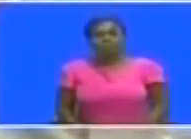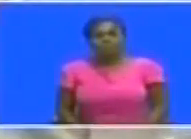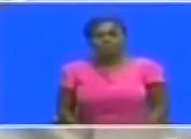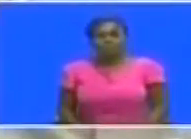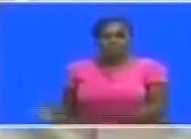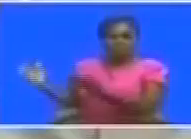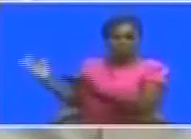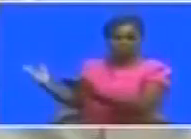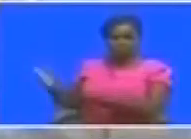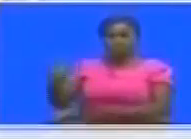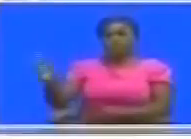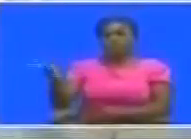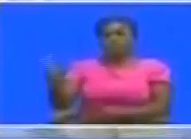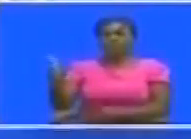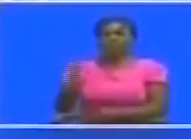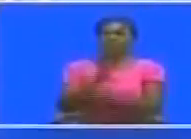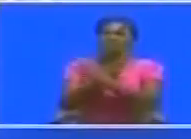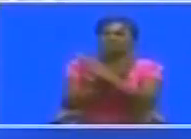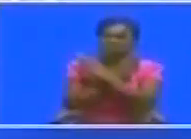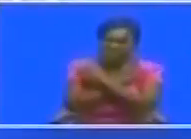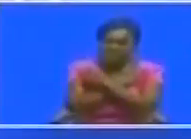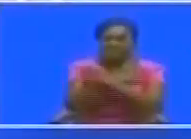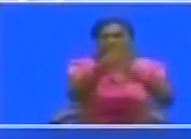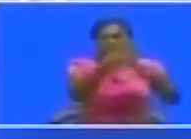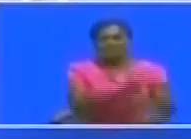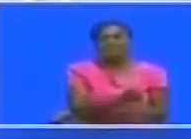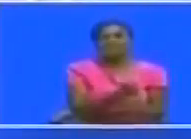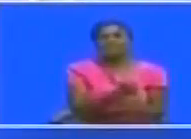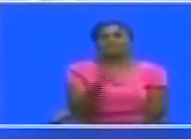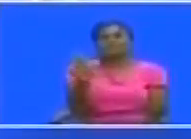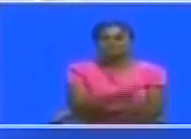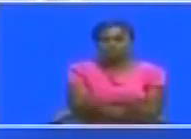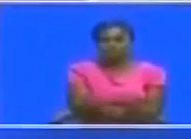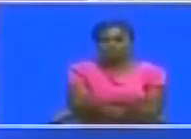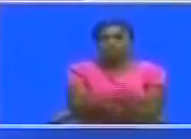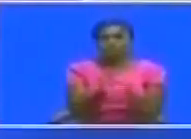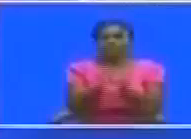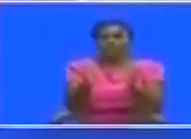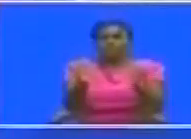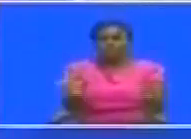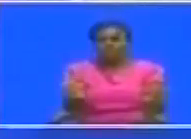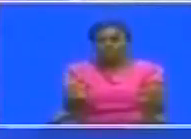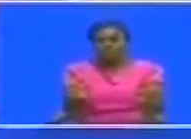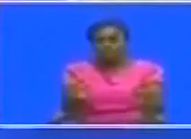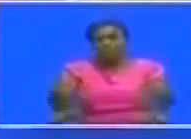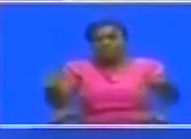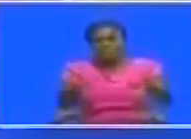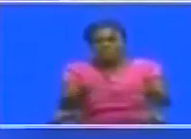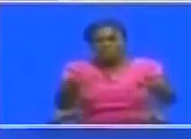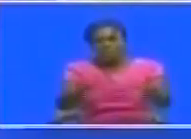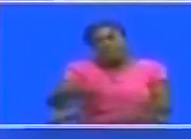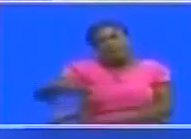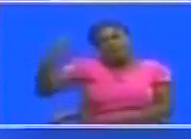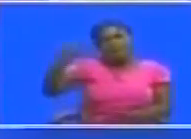He was one of Ugandan President Yoweri Museveni's most trusted men, a four-star general, a member of the high command of the